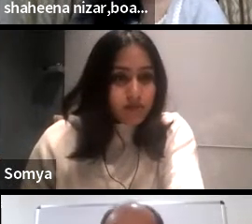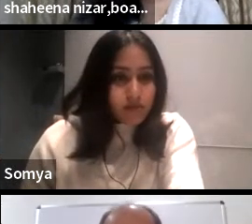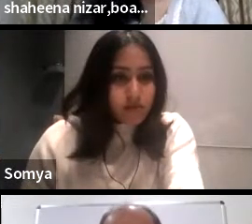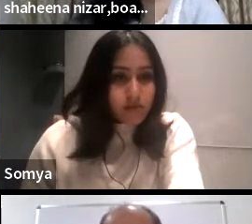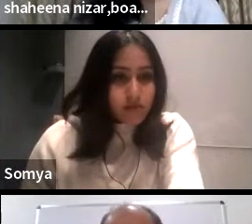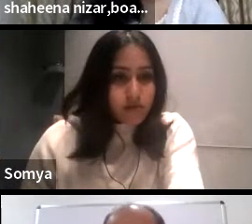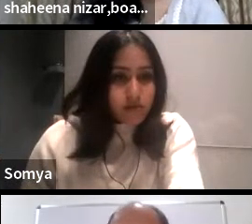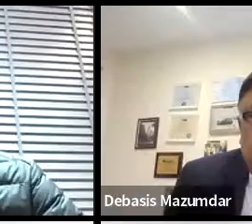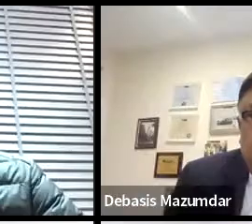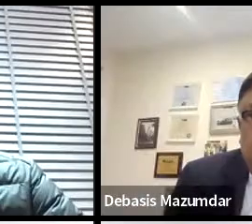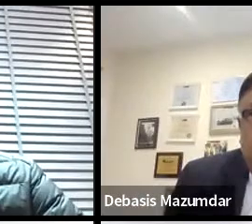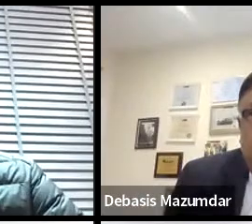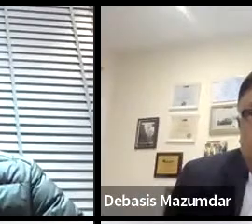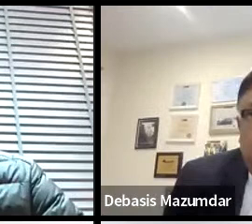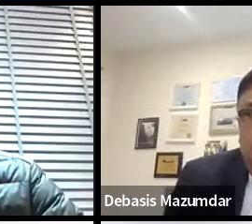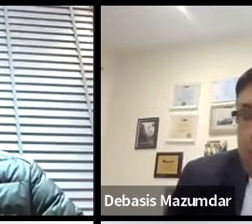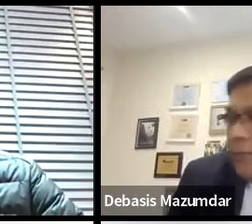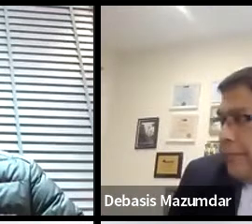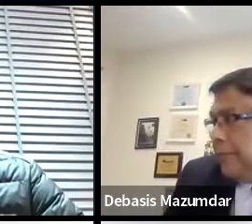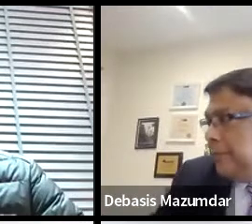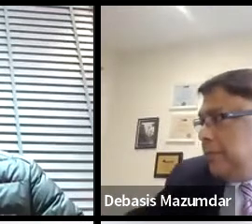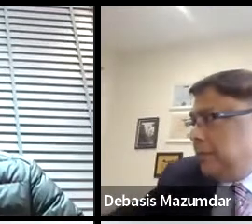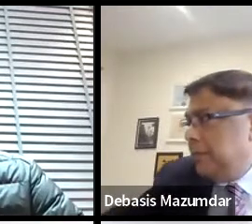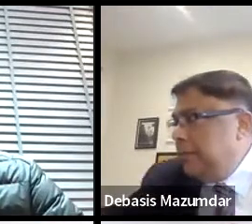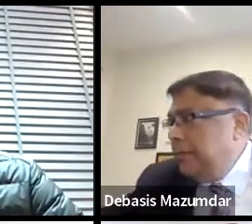Shakuntala ji, can you hear me?